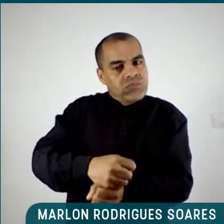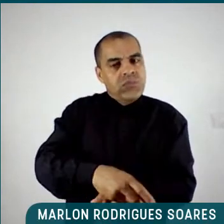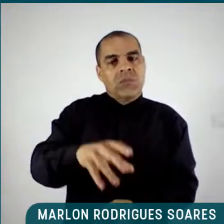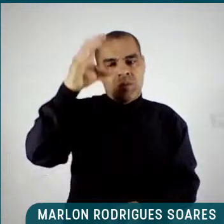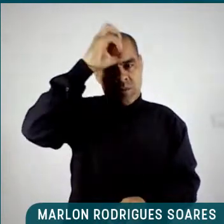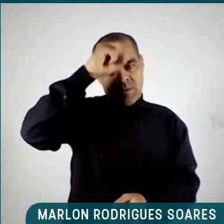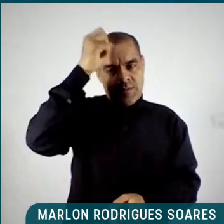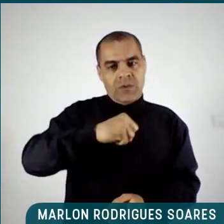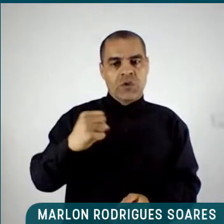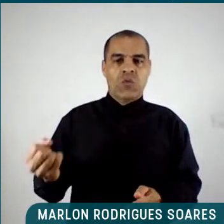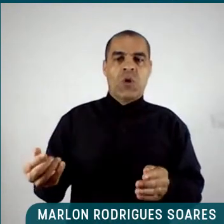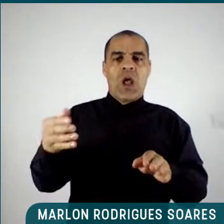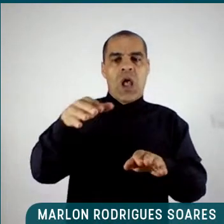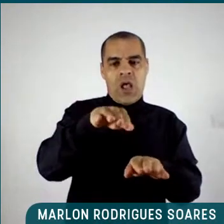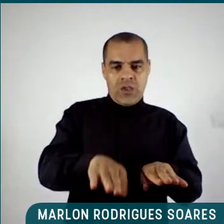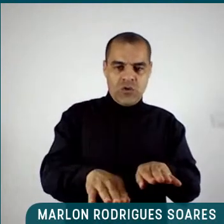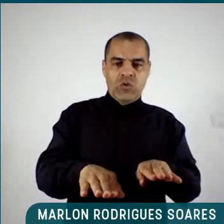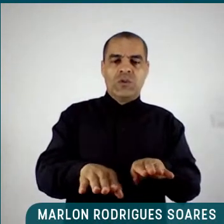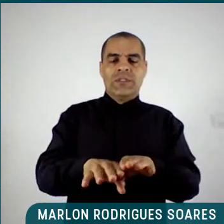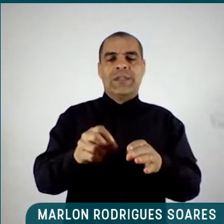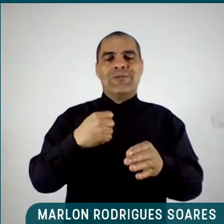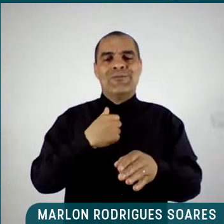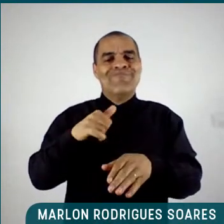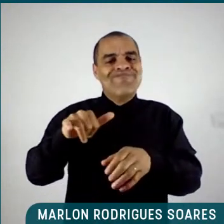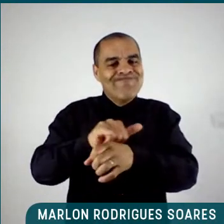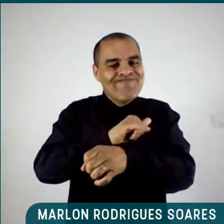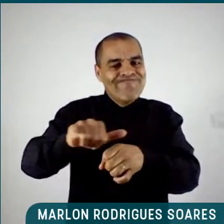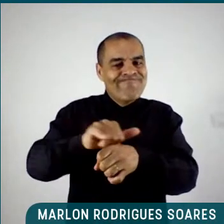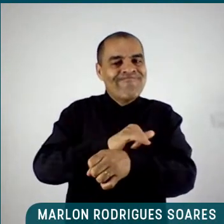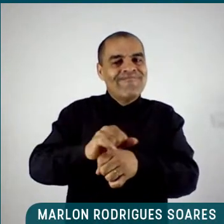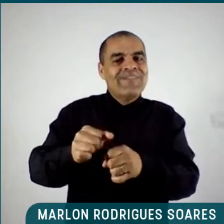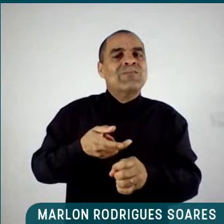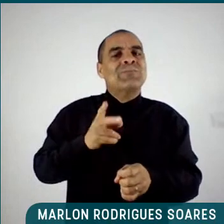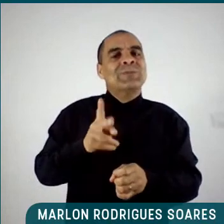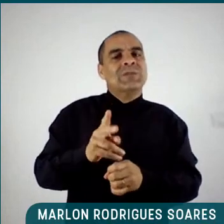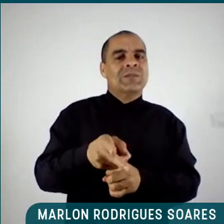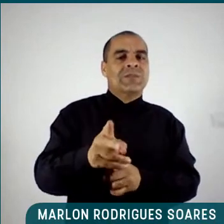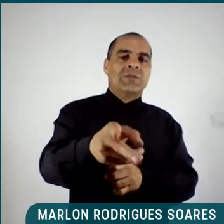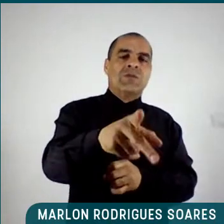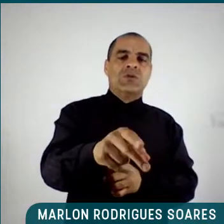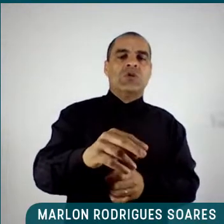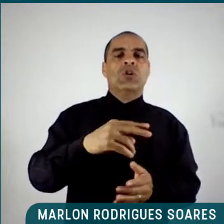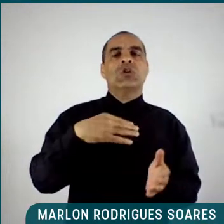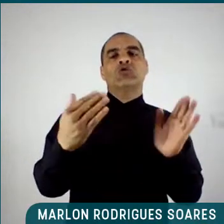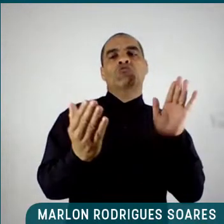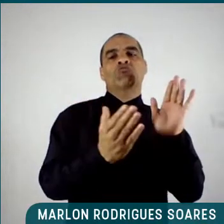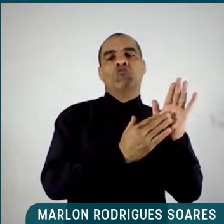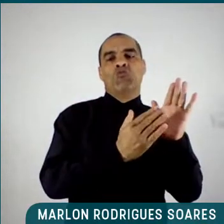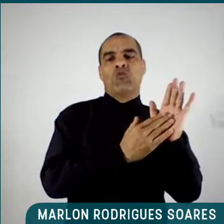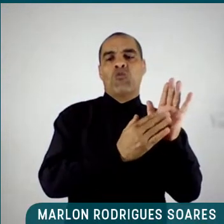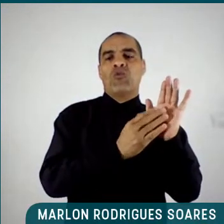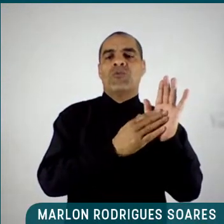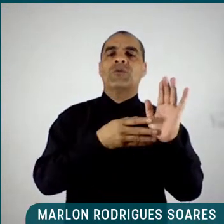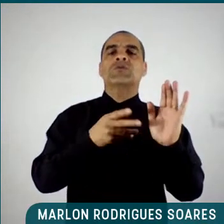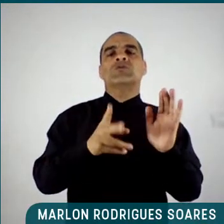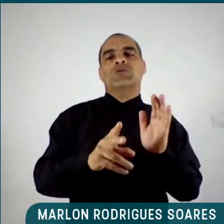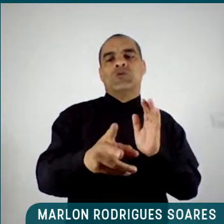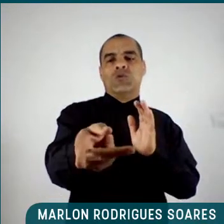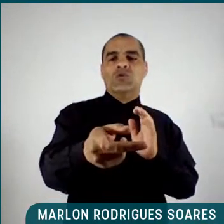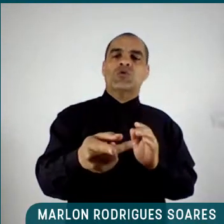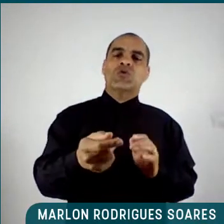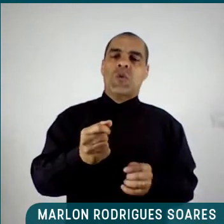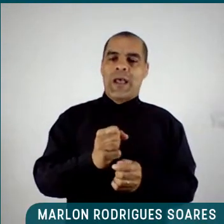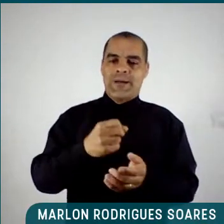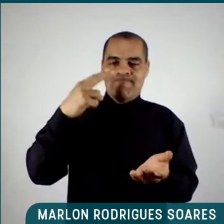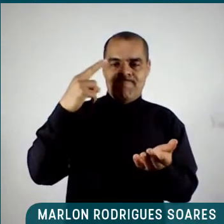geographical estratégia que diversity. tem que ser contínua, e a gente And vem doing this conseguindo work, we learned avanços that com o this processo diversity de is um Brasil something cada vez mais